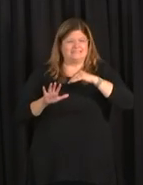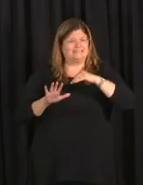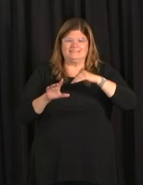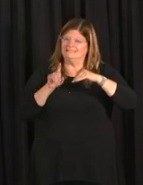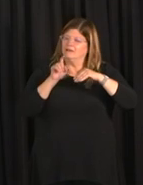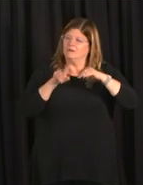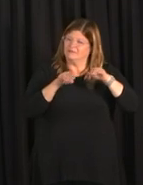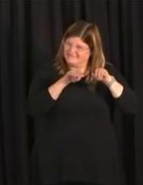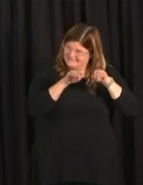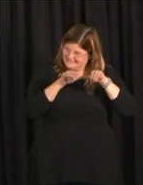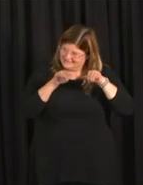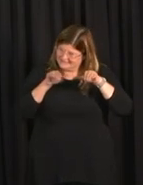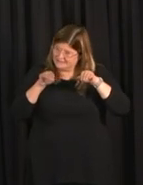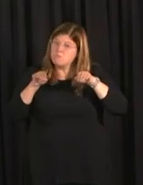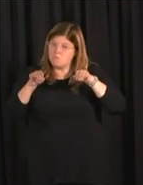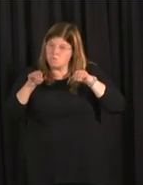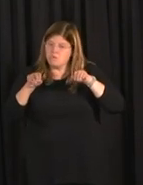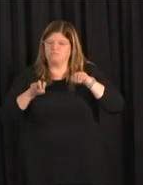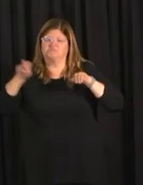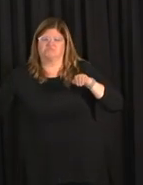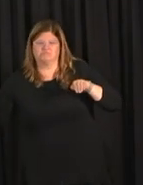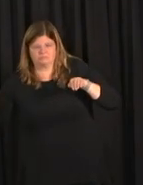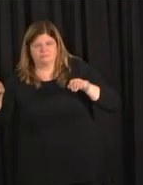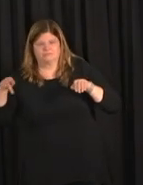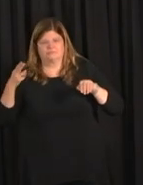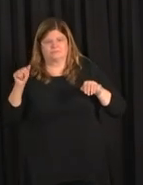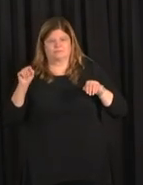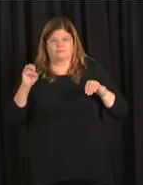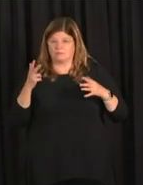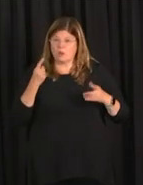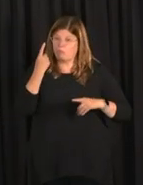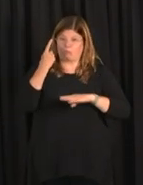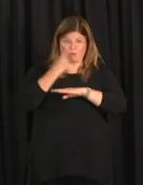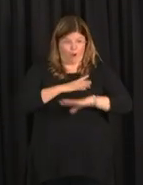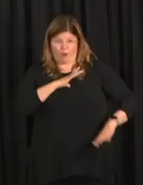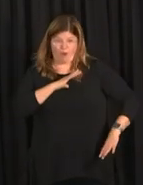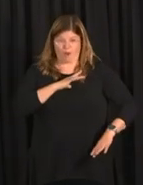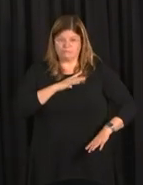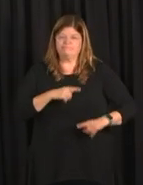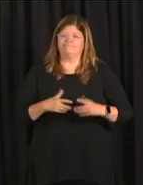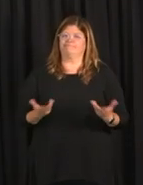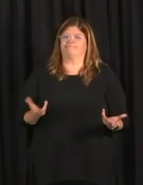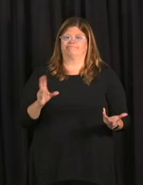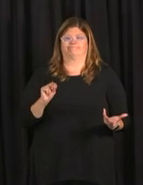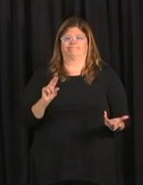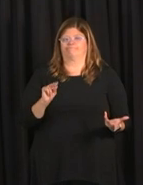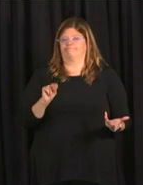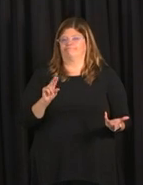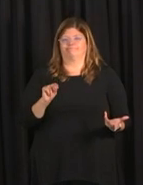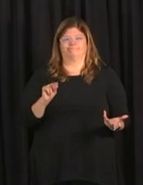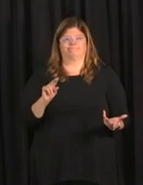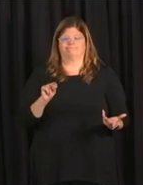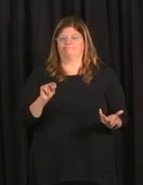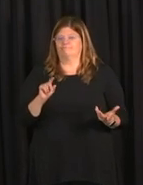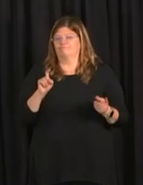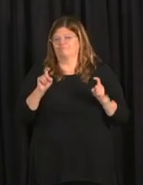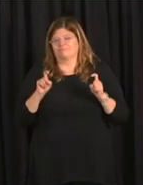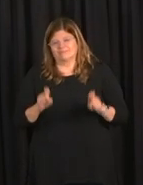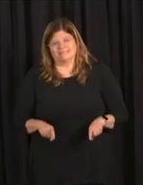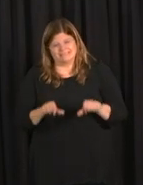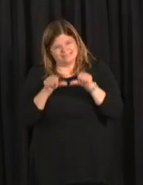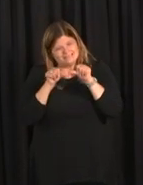and not to focus on, oh, it's been met for a single day, we should transition back and forth between